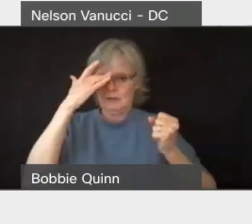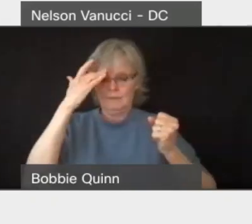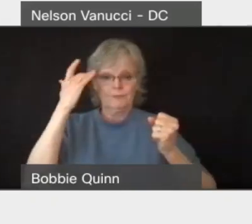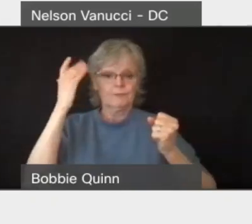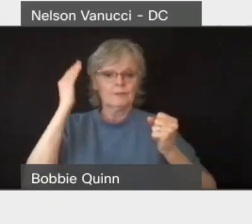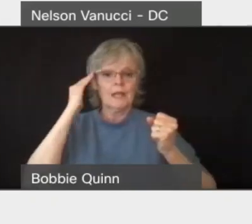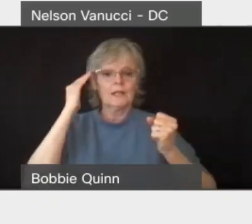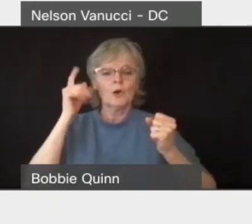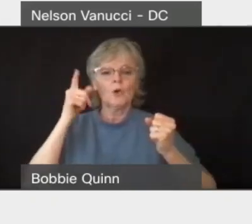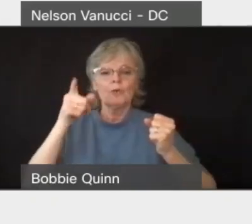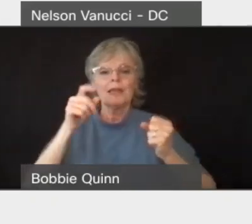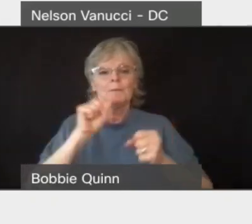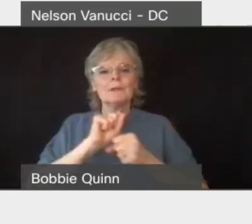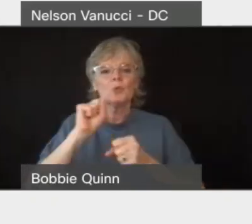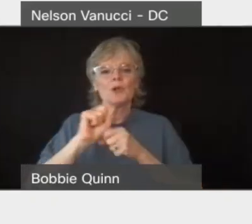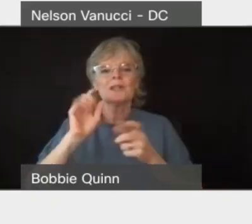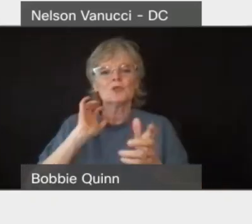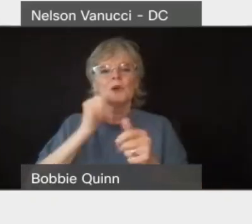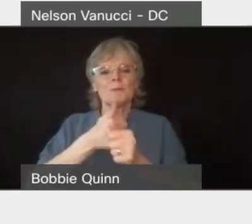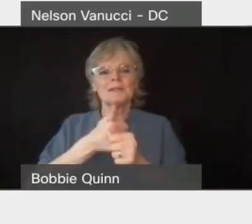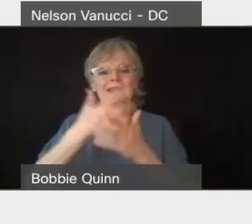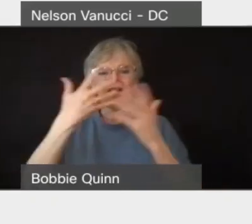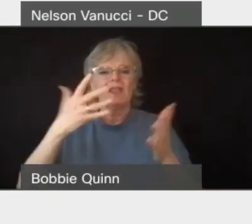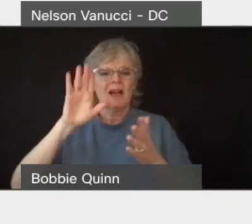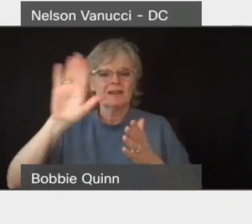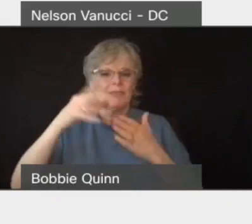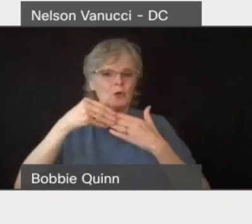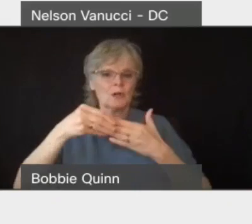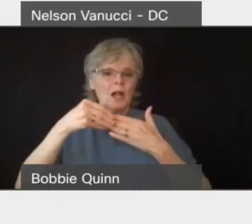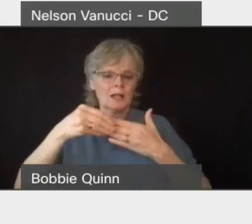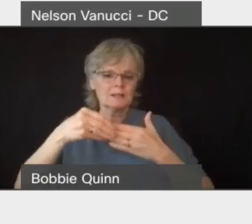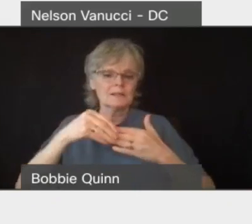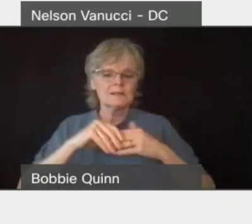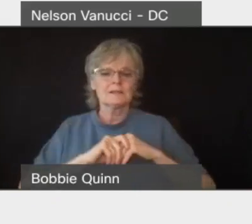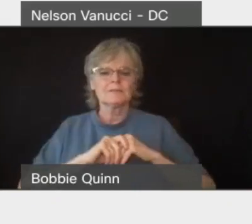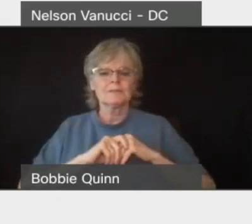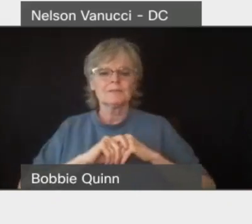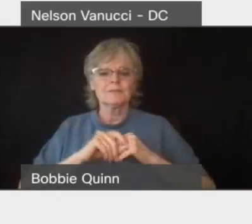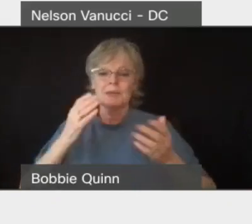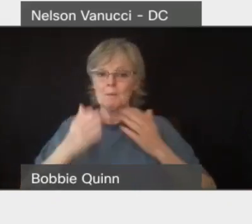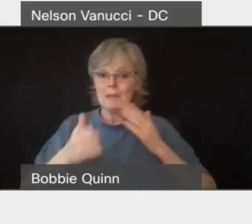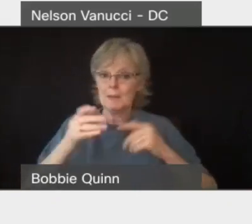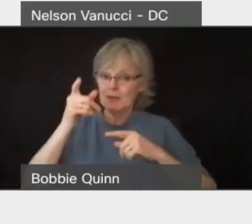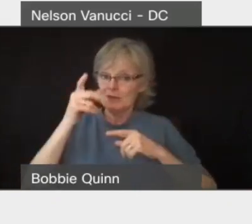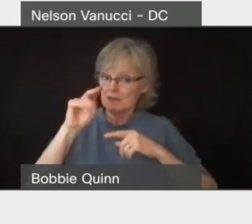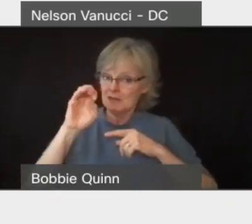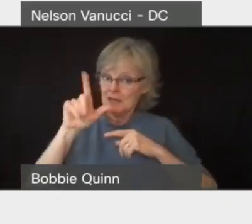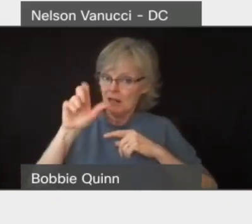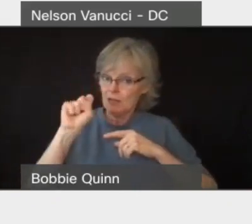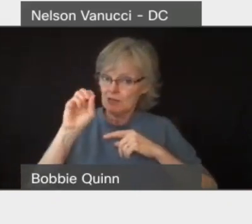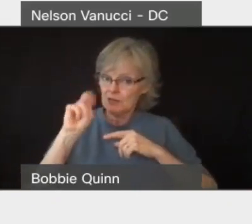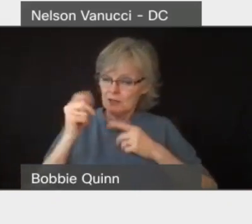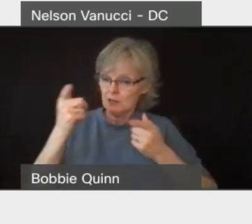on updating a lot of their guidance. And maybe you could speak, Nelson, if you're